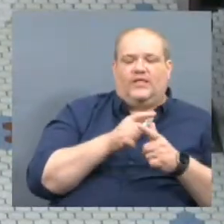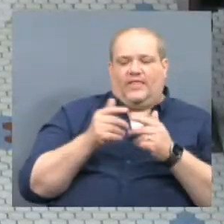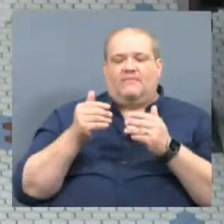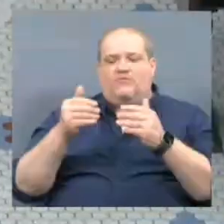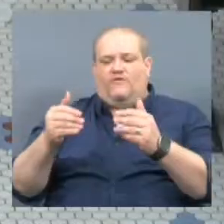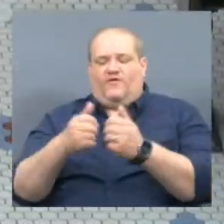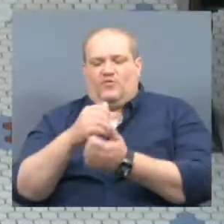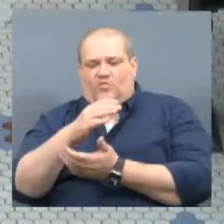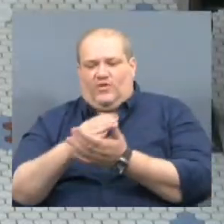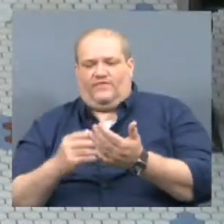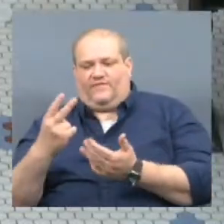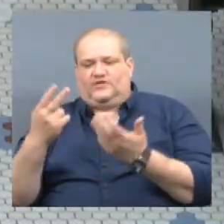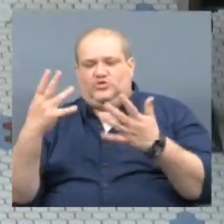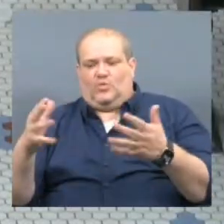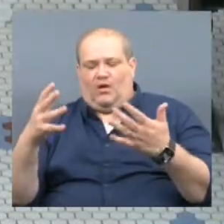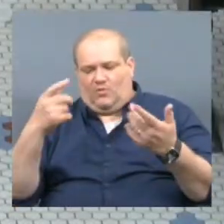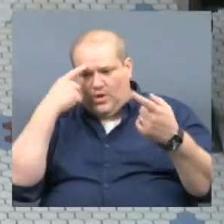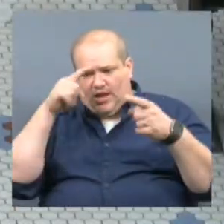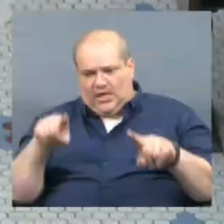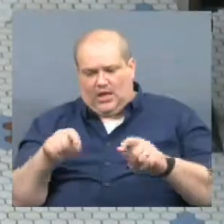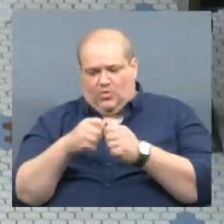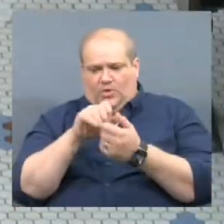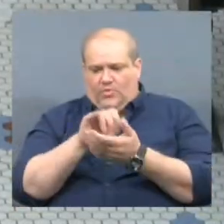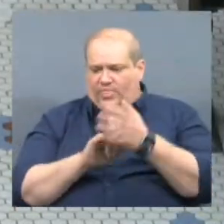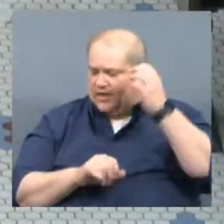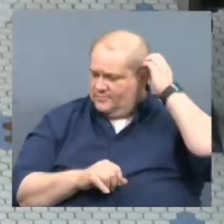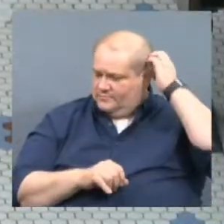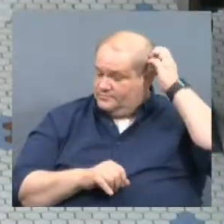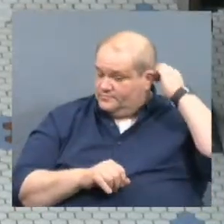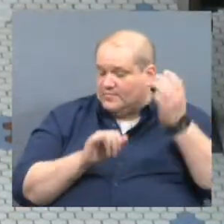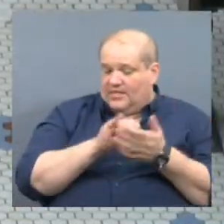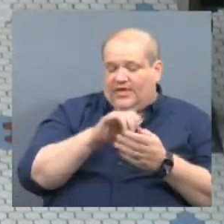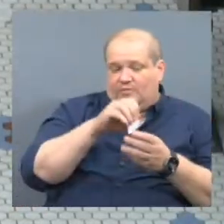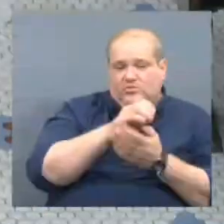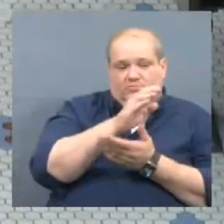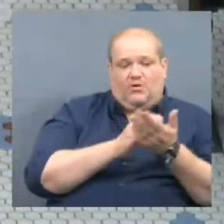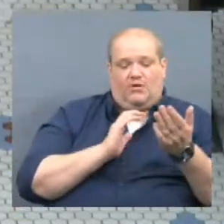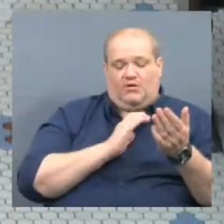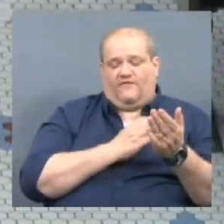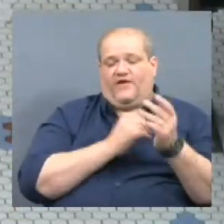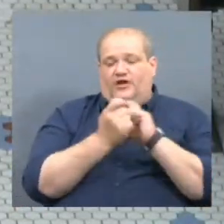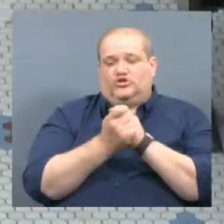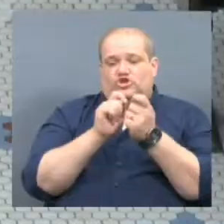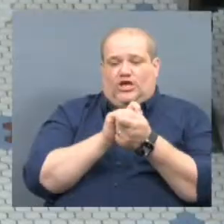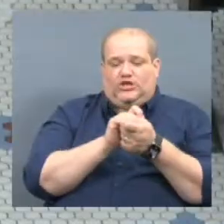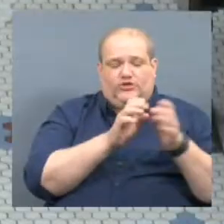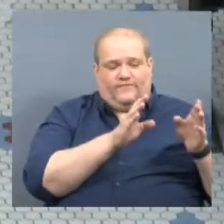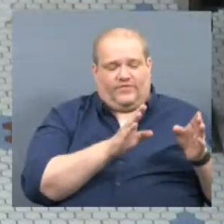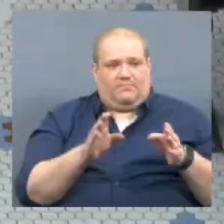phase 2. We did already agree to that. That was part of our change of the plans.